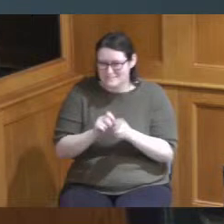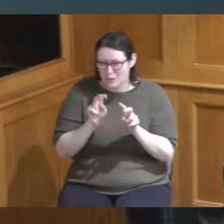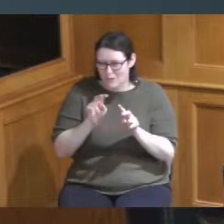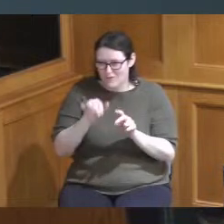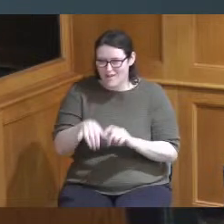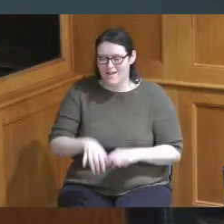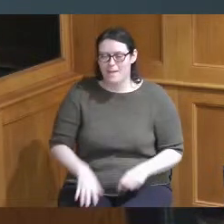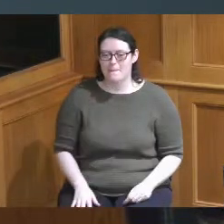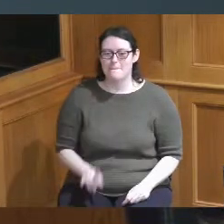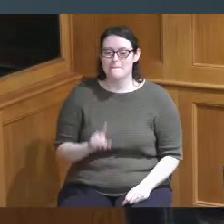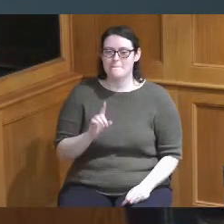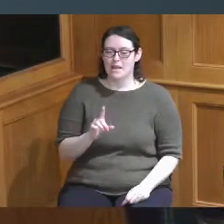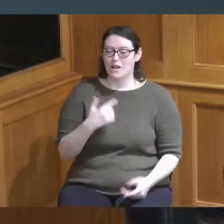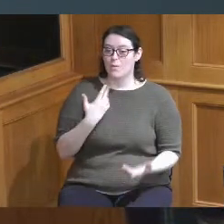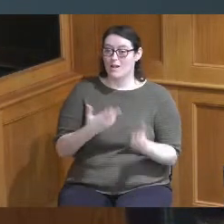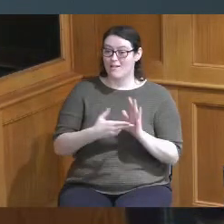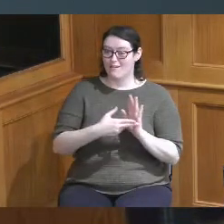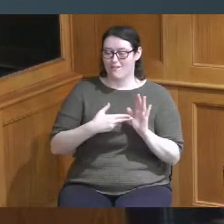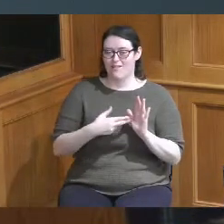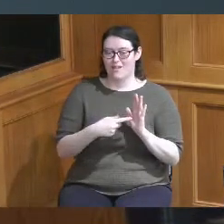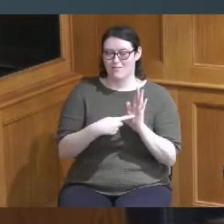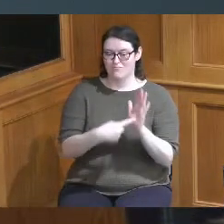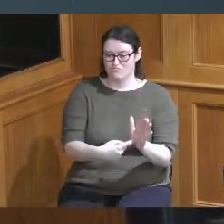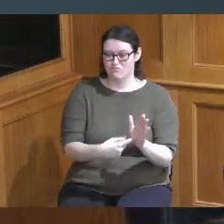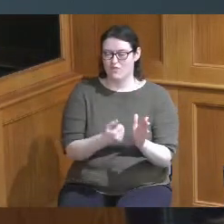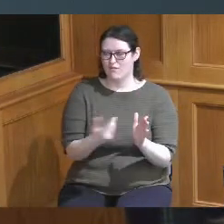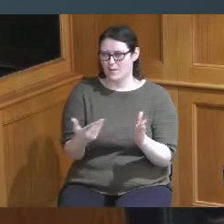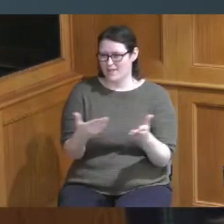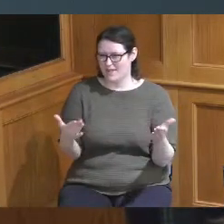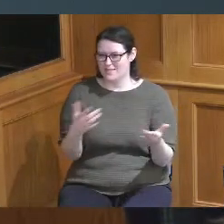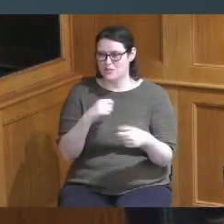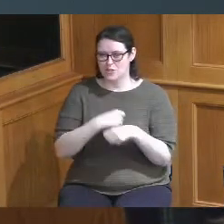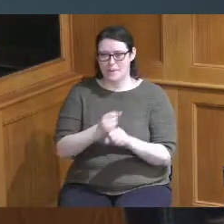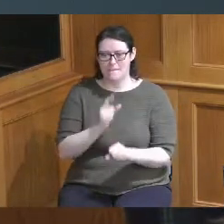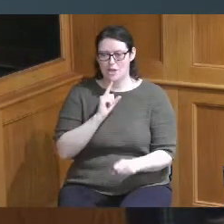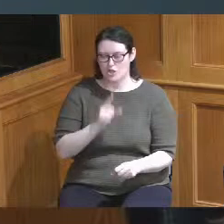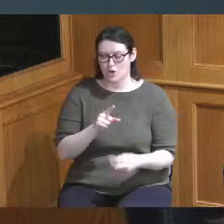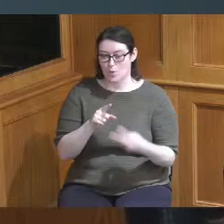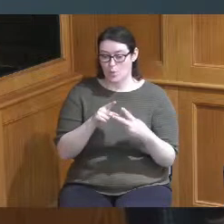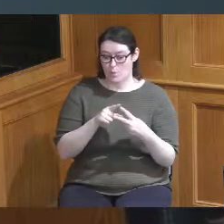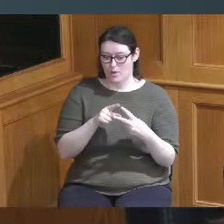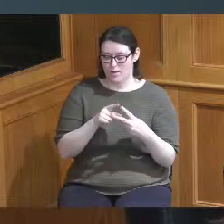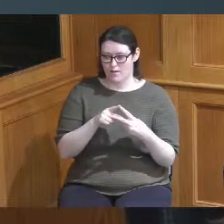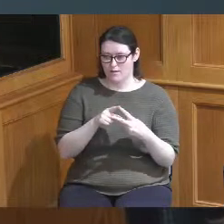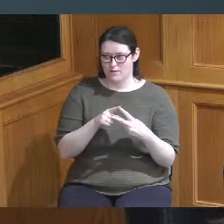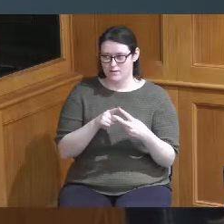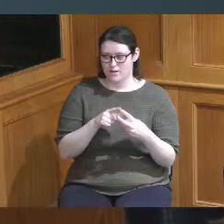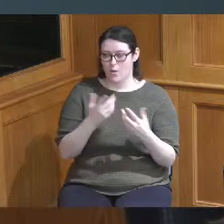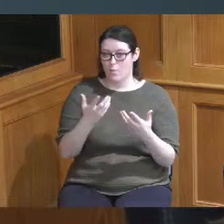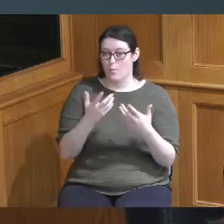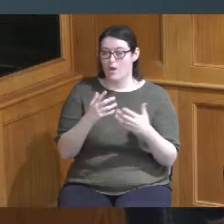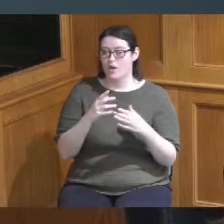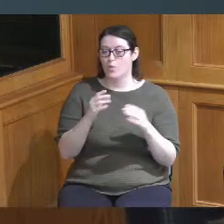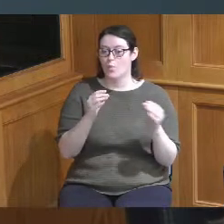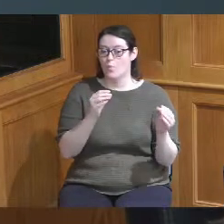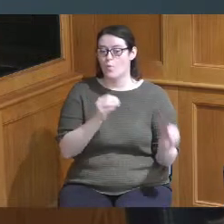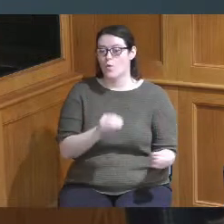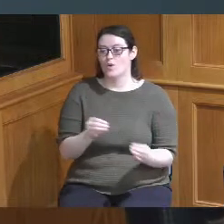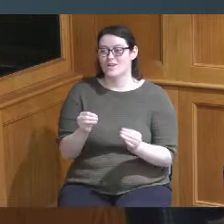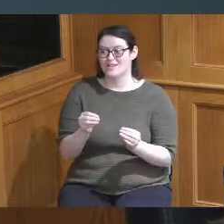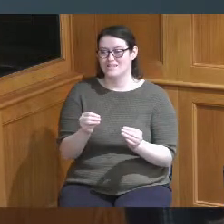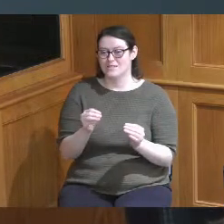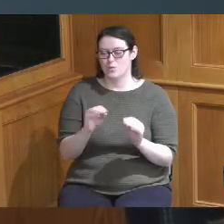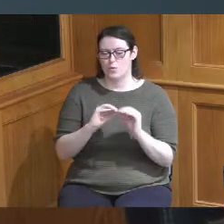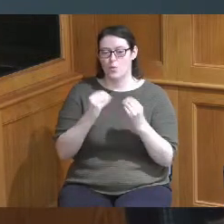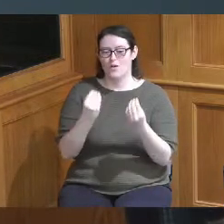want to highlight a couple things that I want to make sure. One was that I wanted an organization chart. I